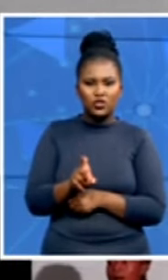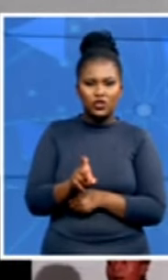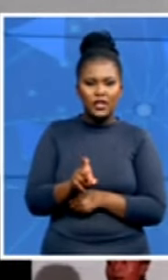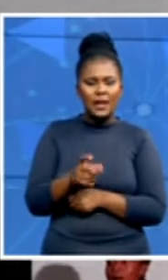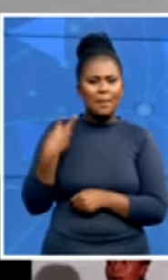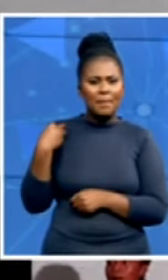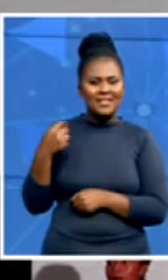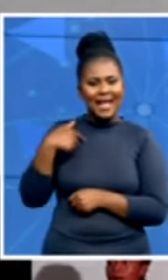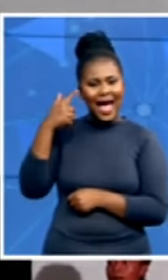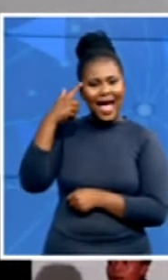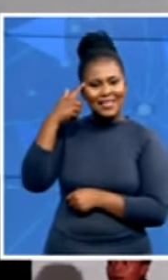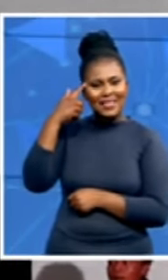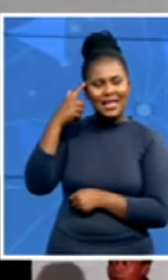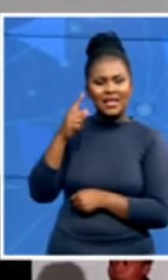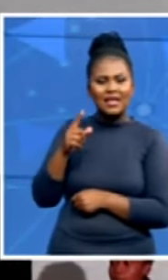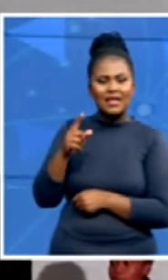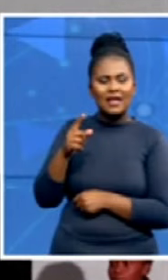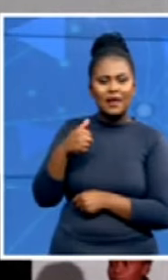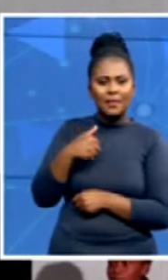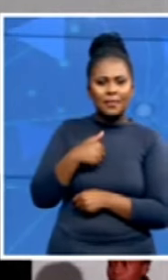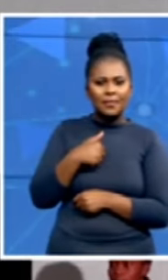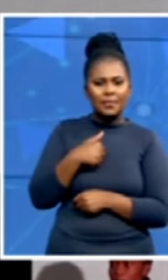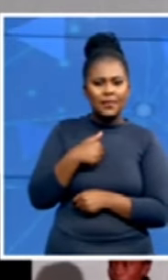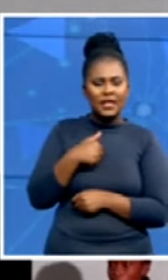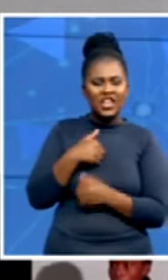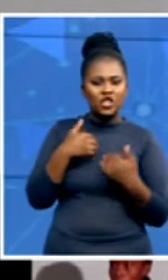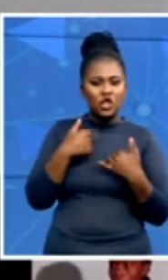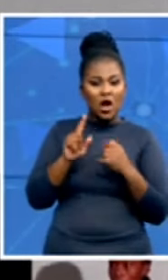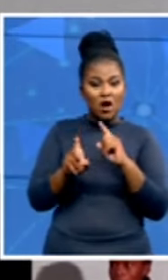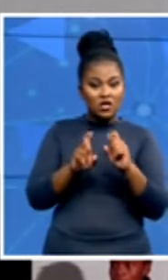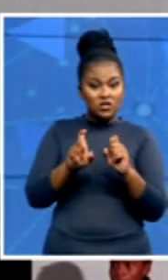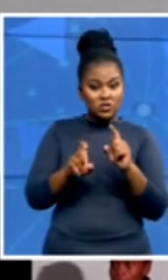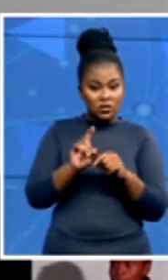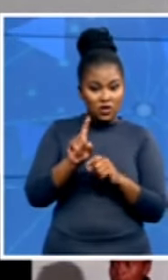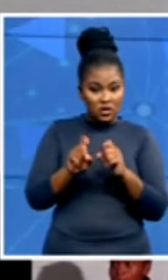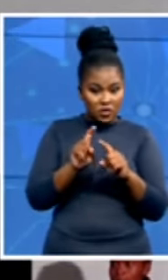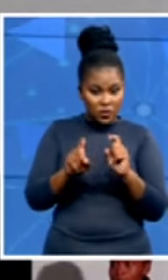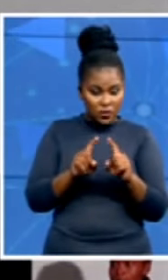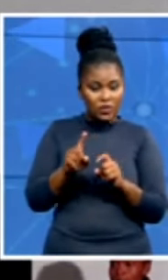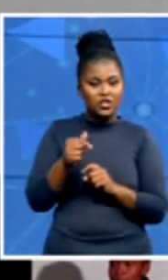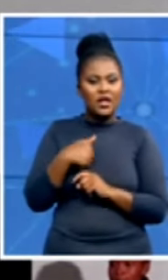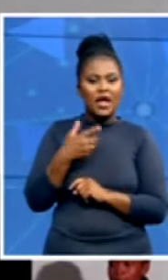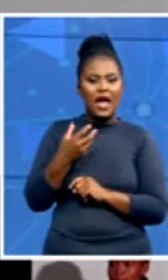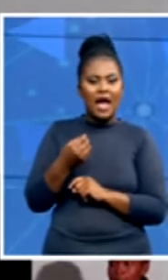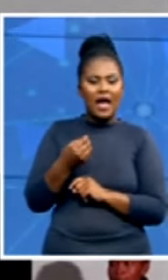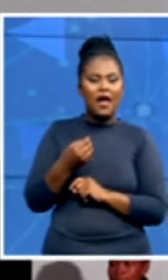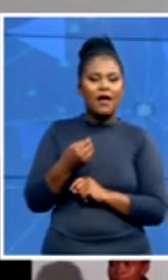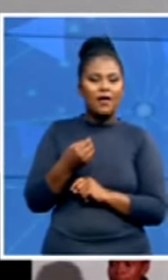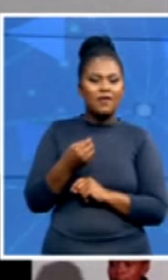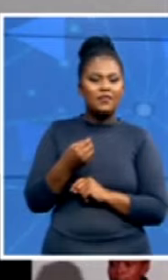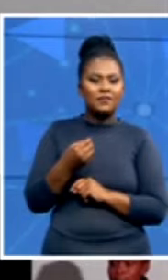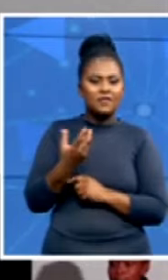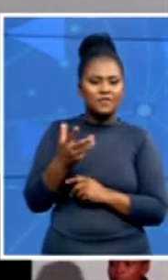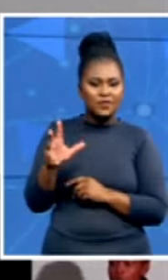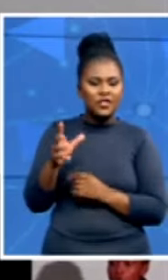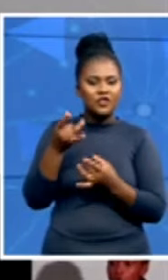when I posed or started asking questions, I had highlighted the fact that you had given your